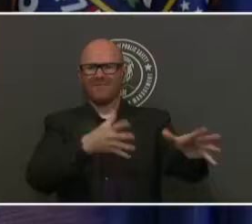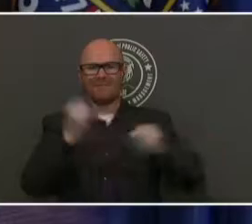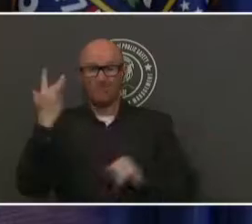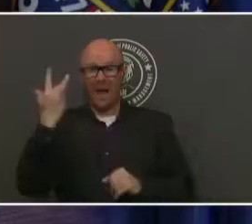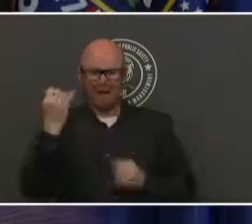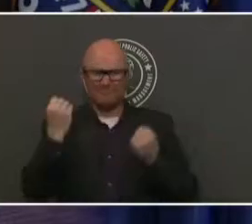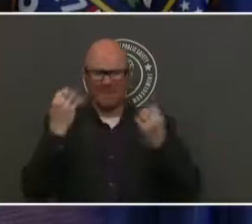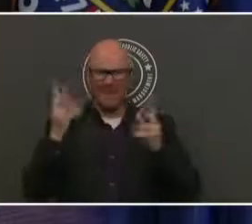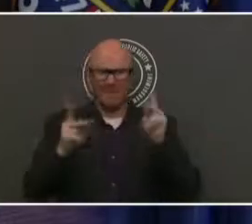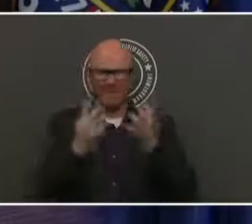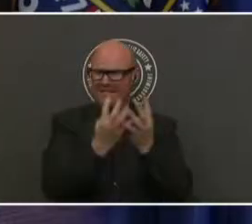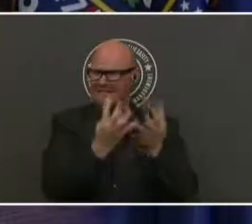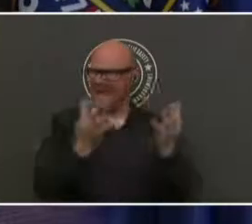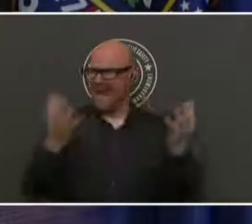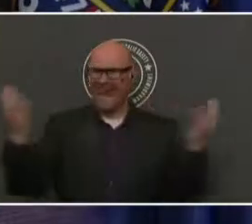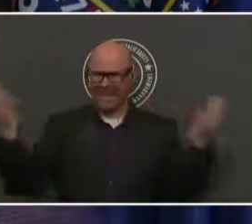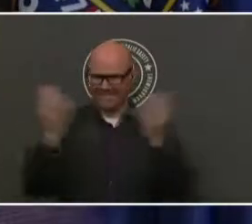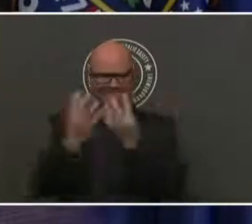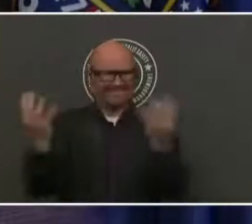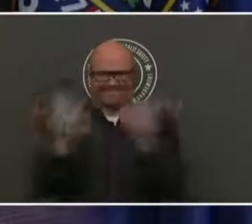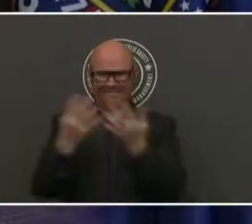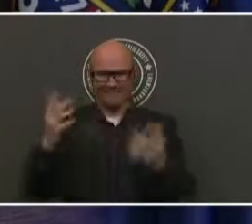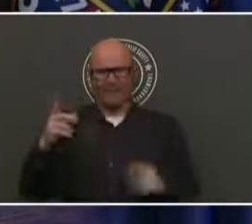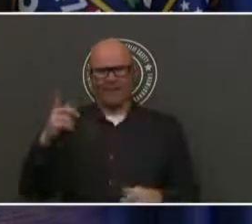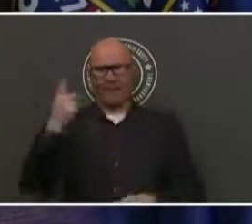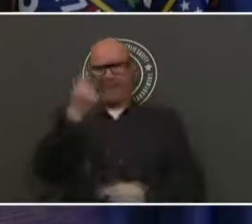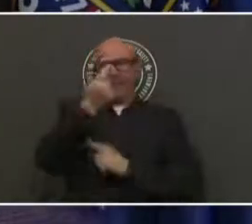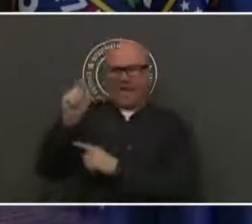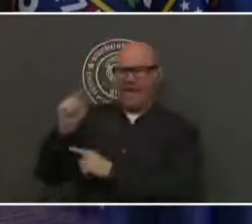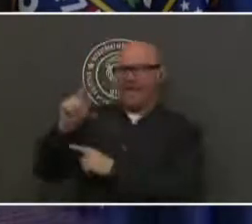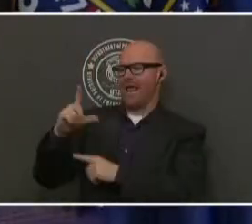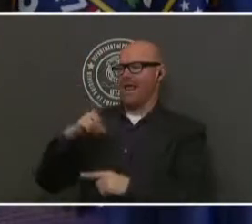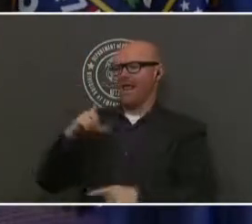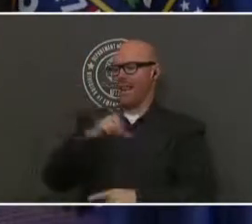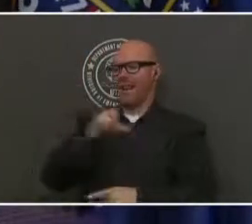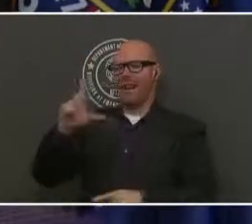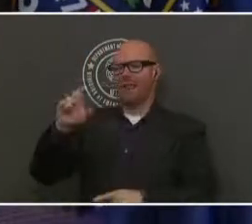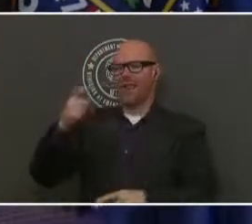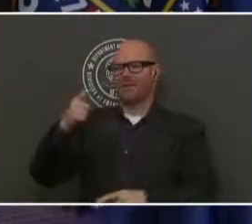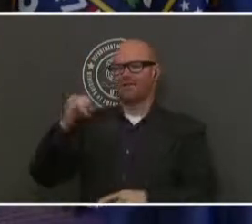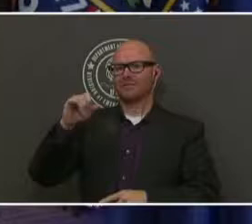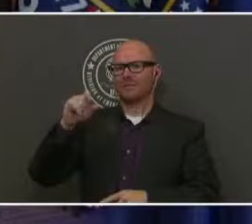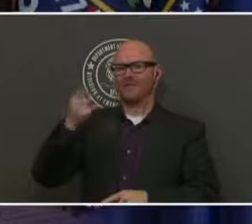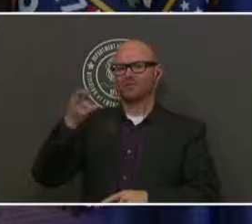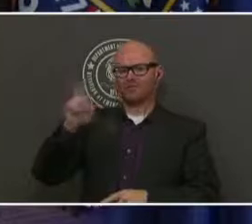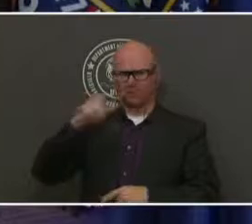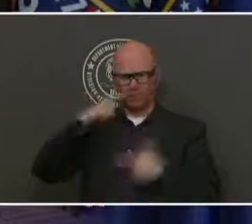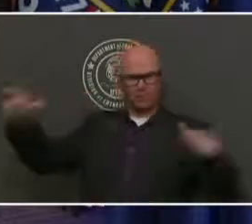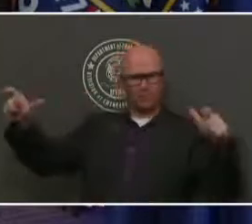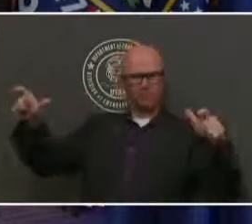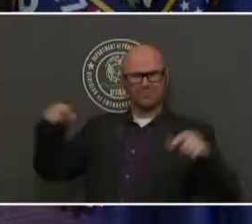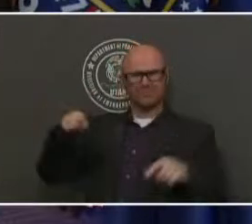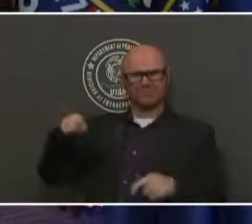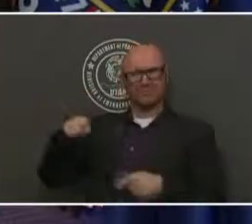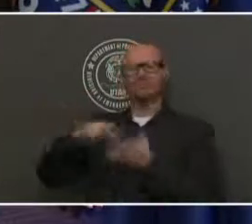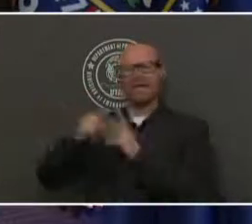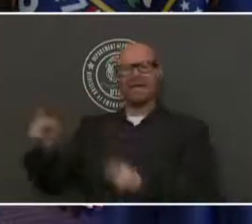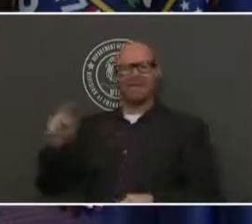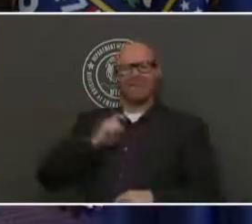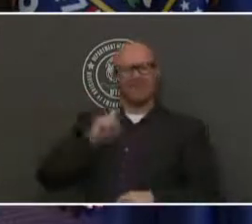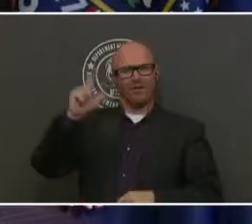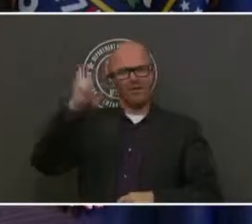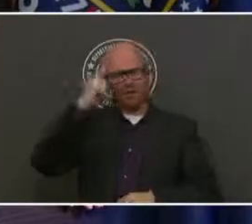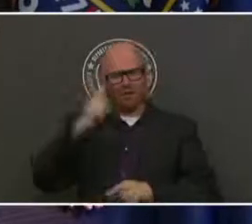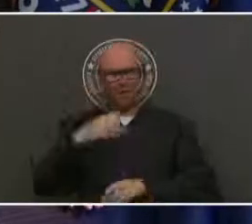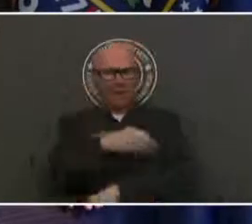what we do. And we better define that. And so I think we're in a really good place moving forward. Now, the counties have the opportunity to do